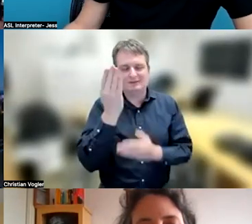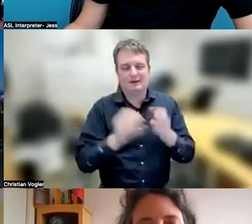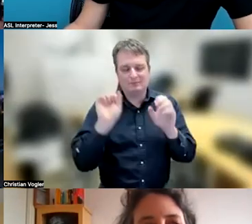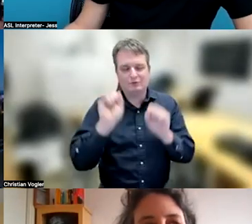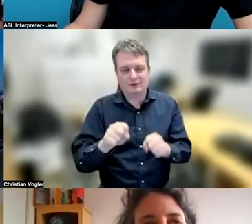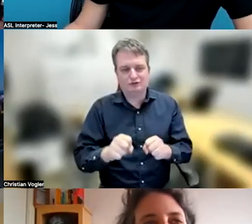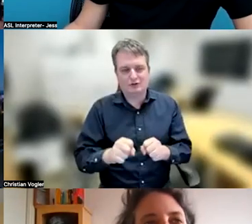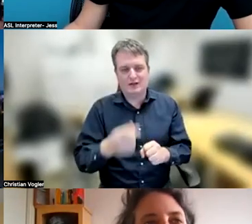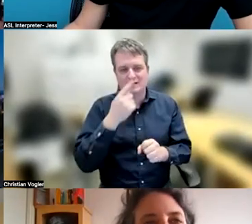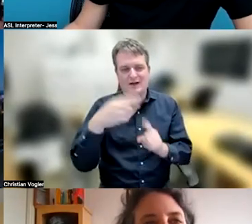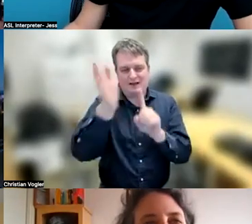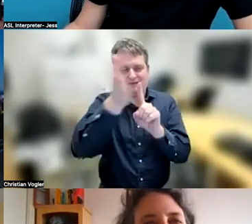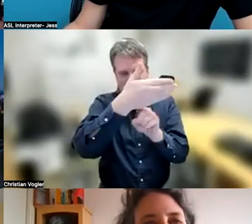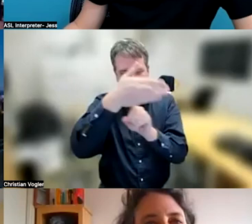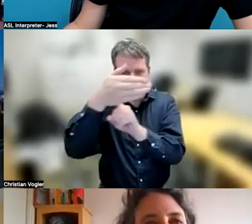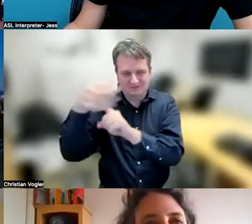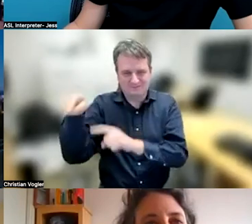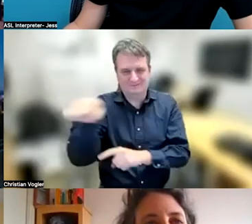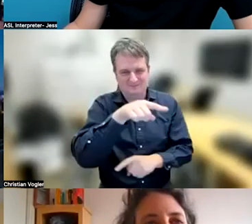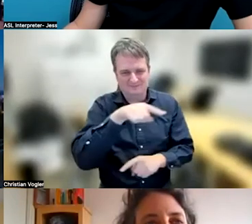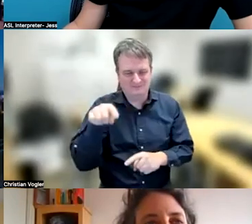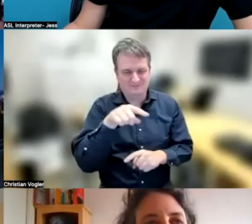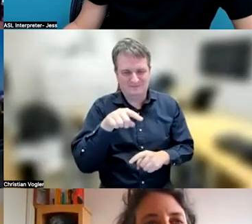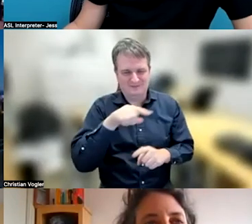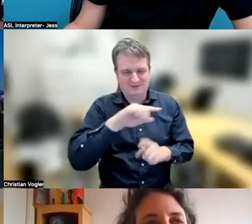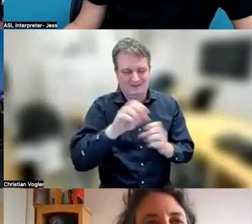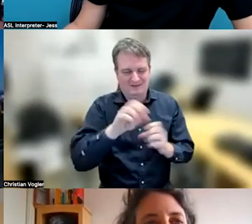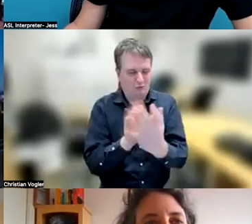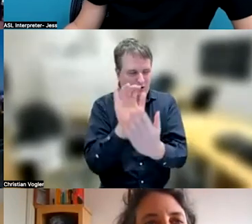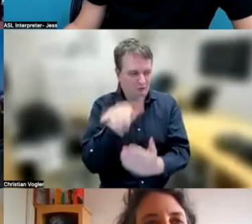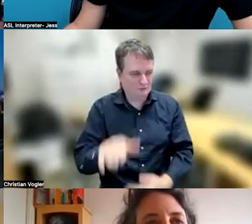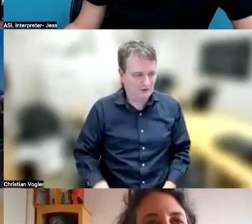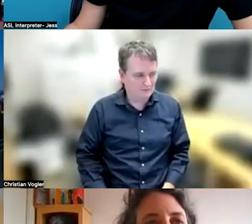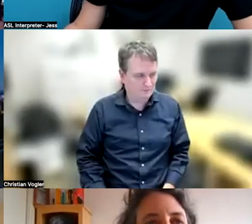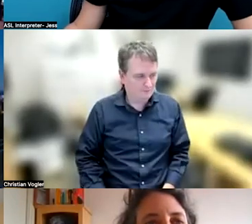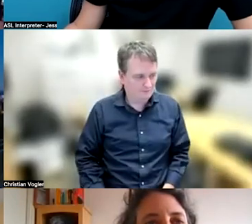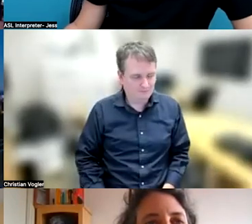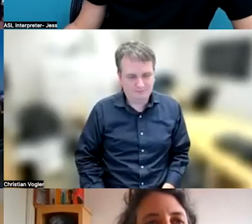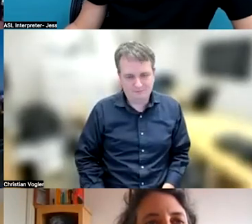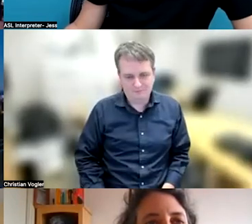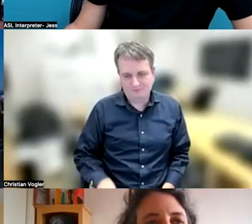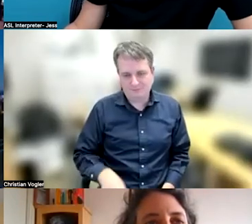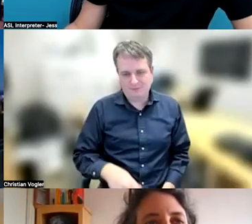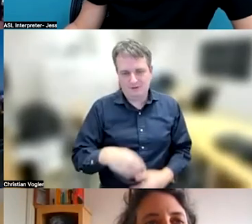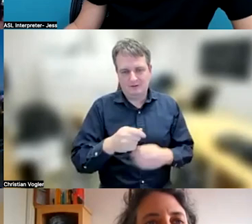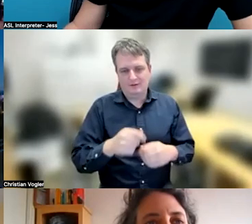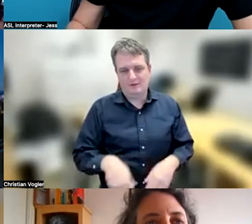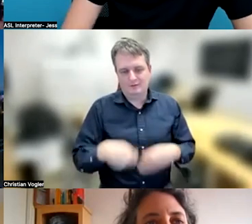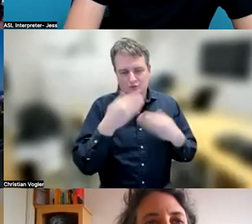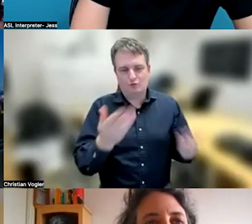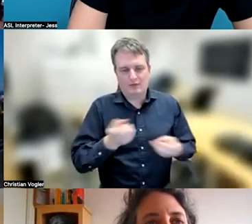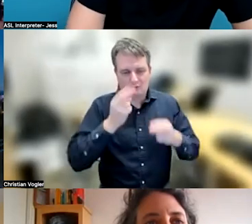And I'm going to say that there's some red flags that I'm seeing coming up from the community